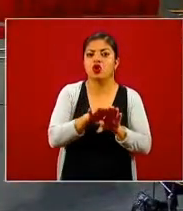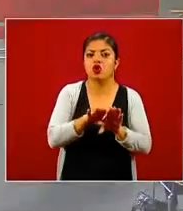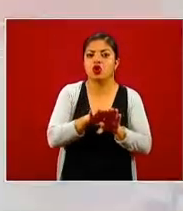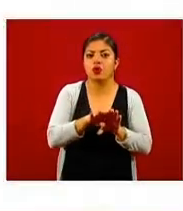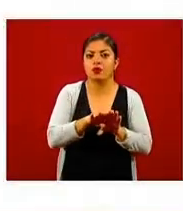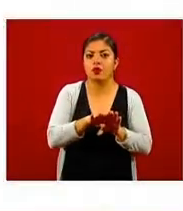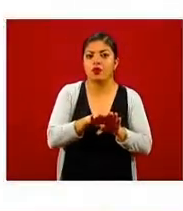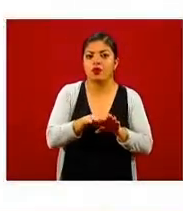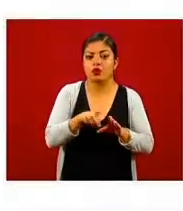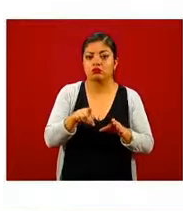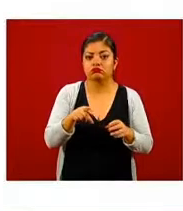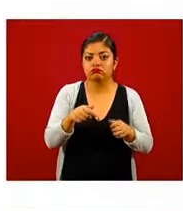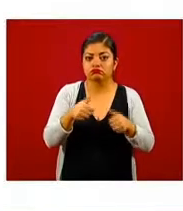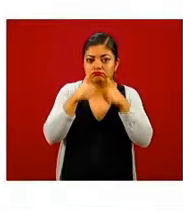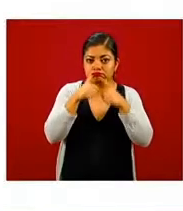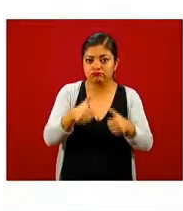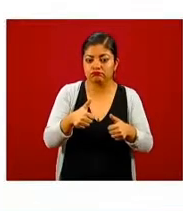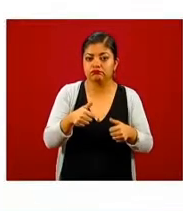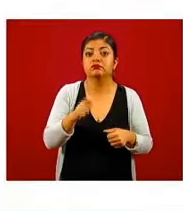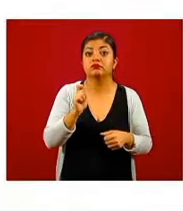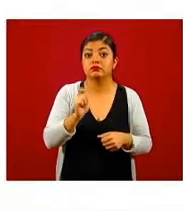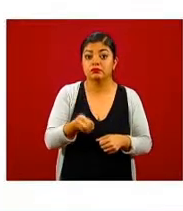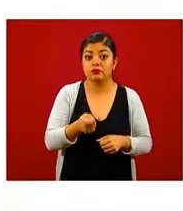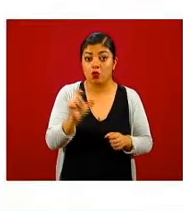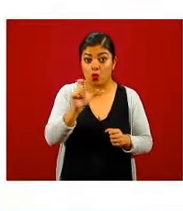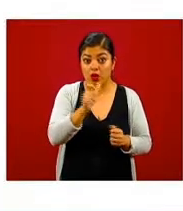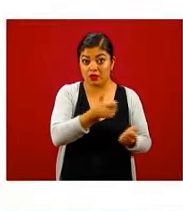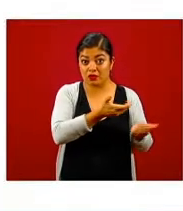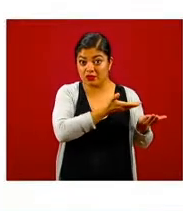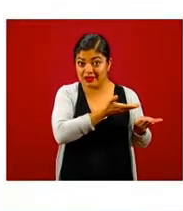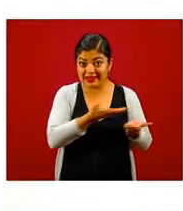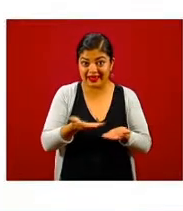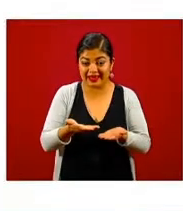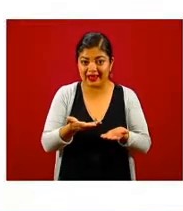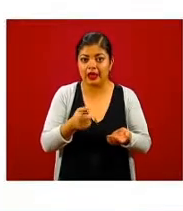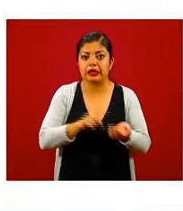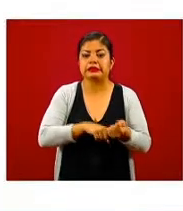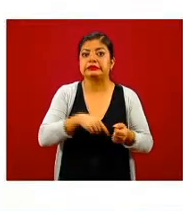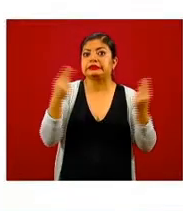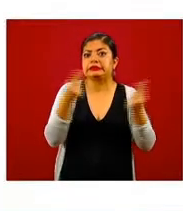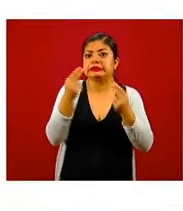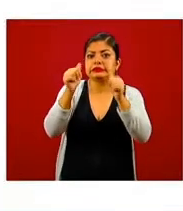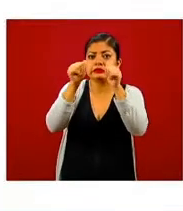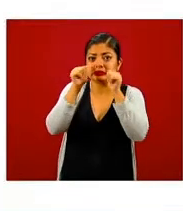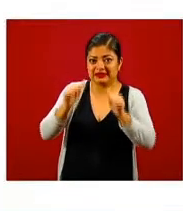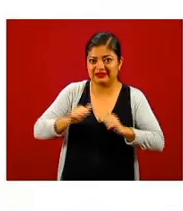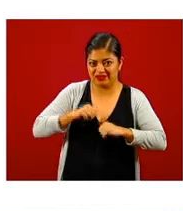we see how it's distributed to how people were attended to.